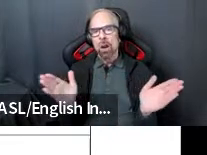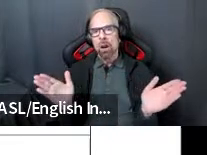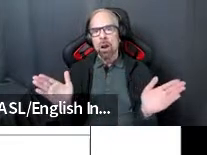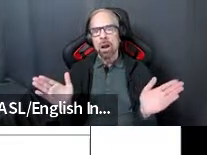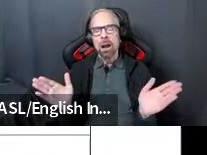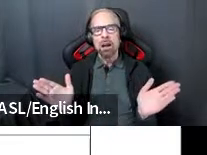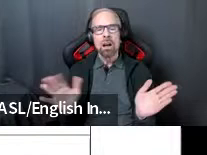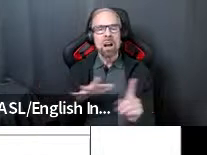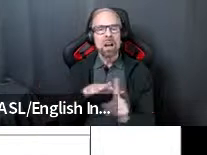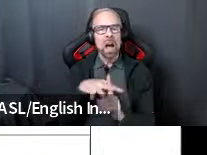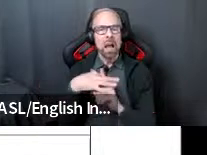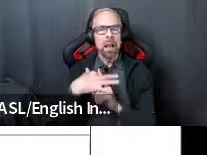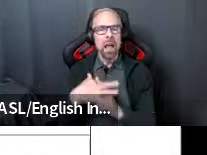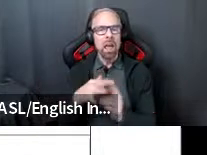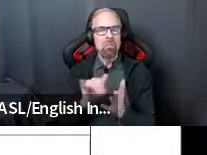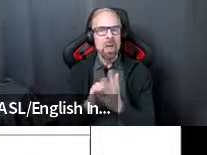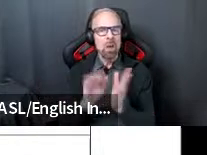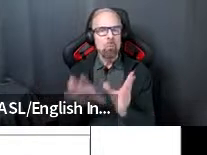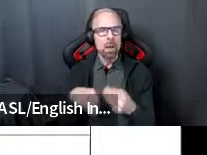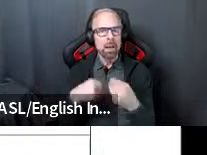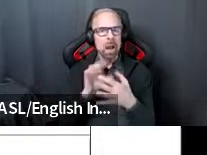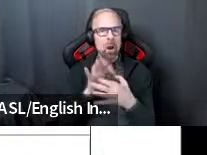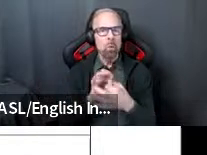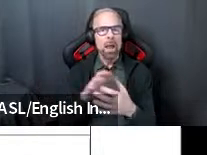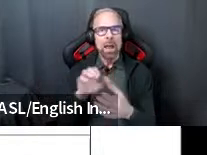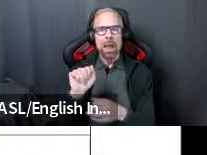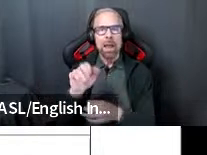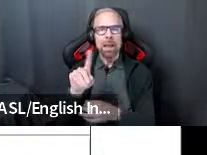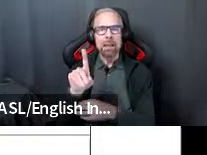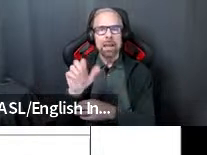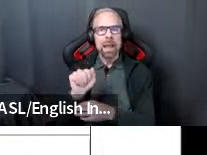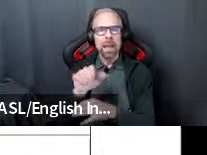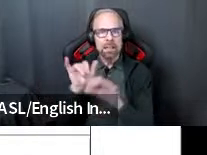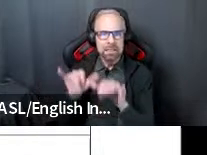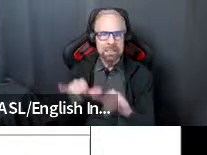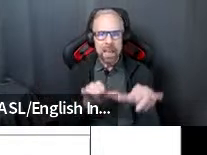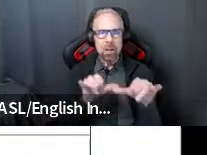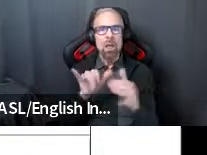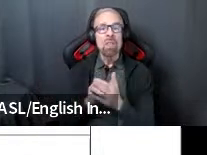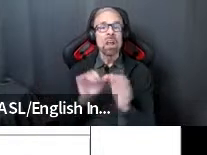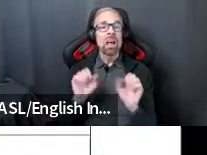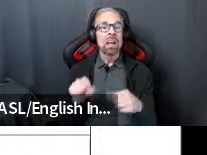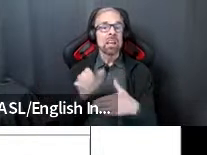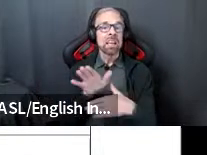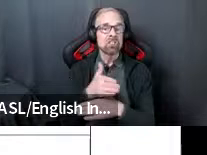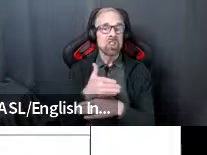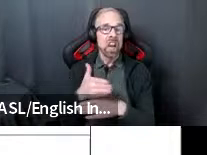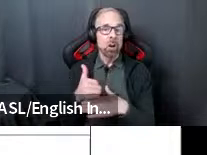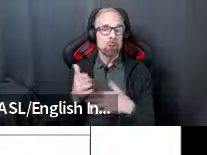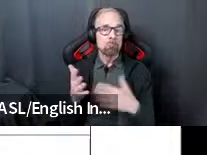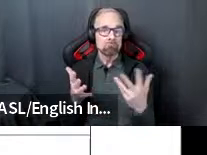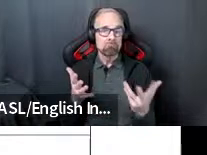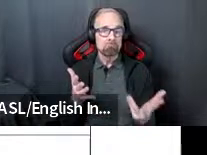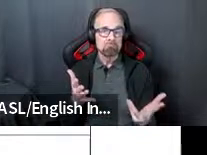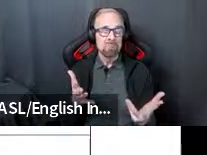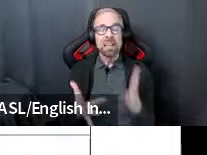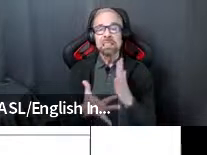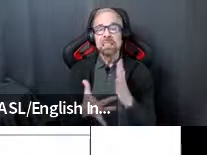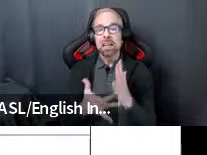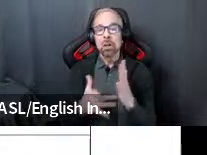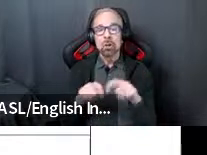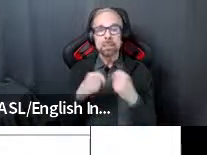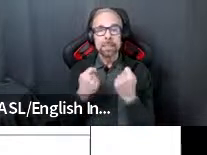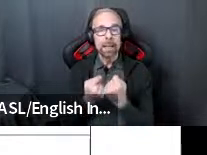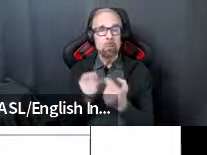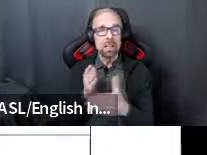context that we gave around the ADA standards that I can share, in that the technical team shared